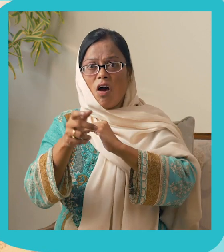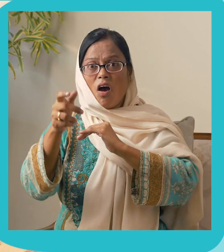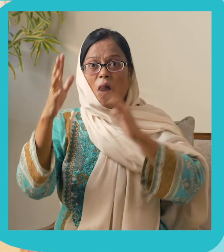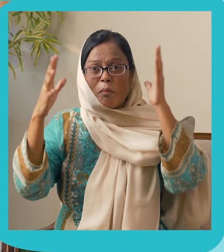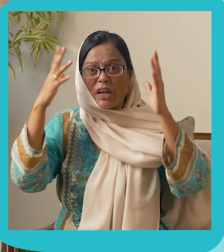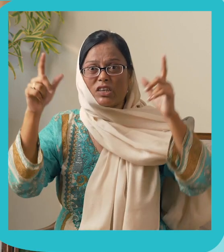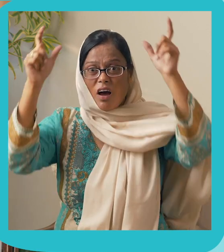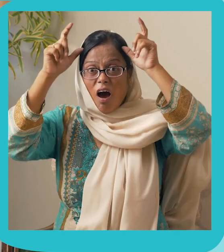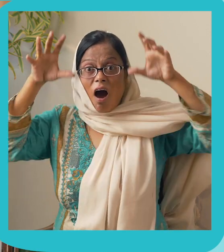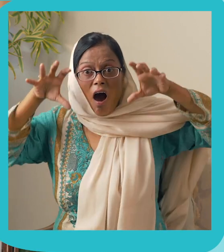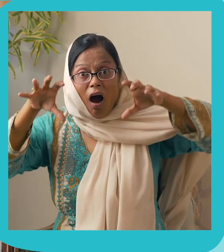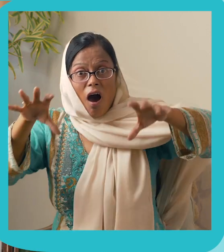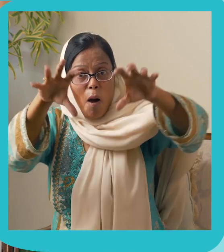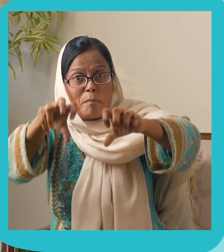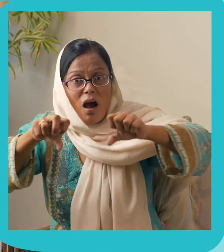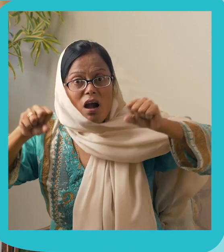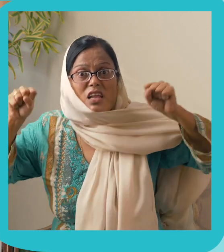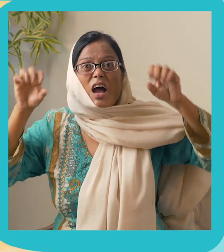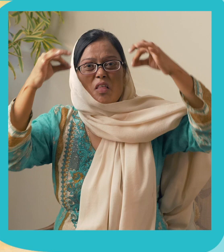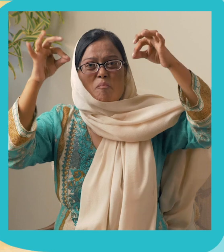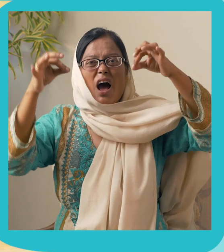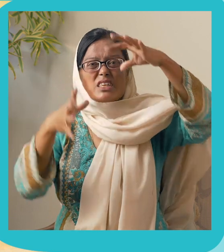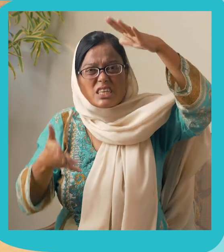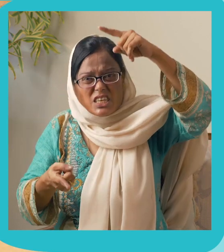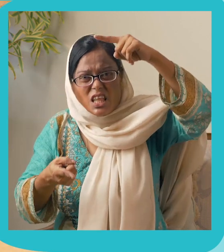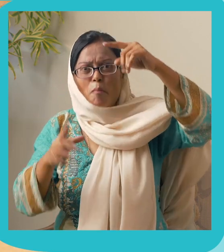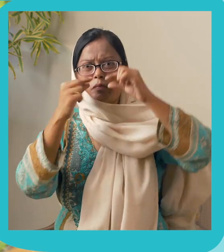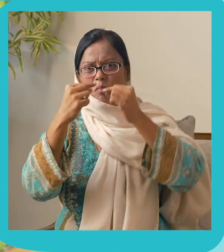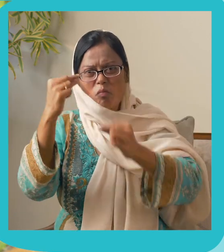Olive knew that the plogers had surrounded him.